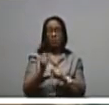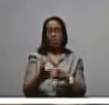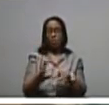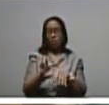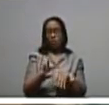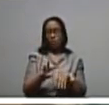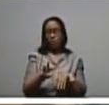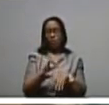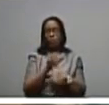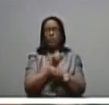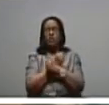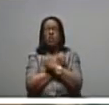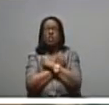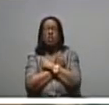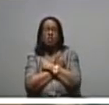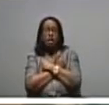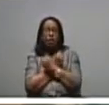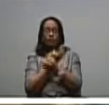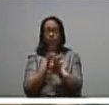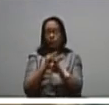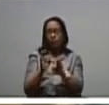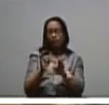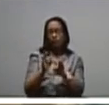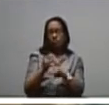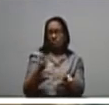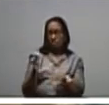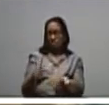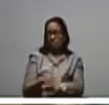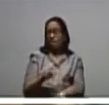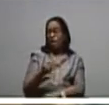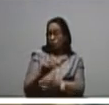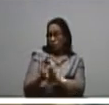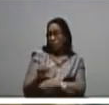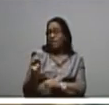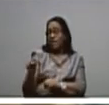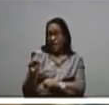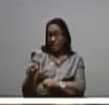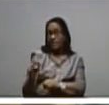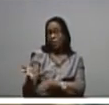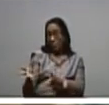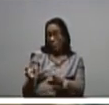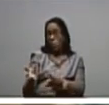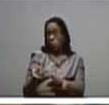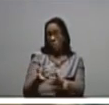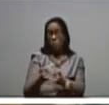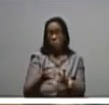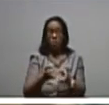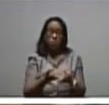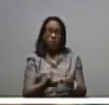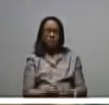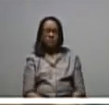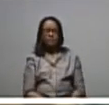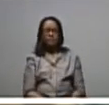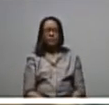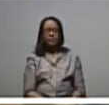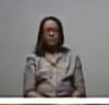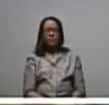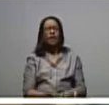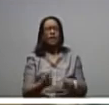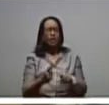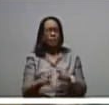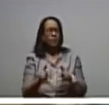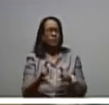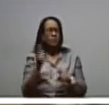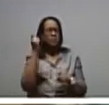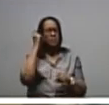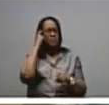no cost to themselves. And when I think of that little phrase,